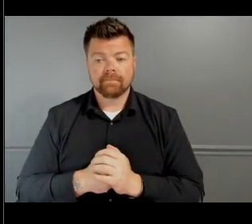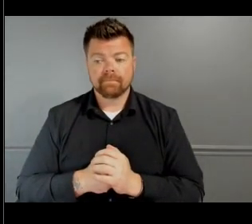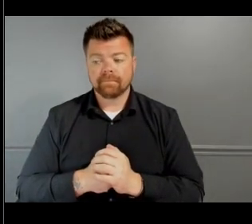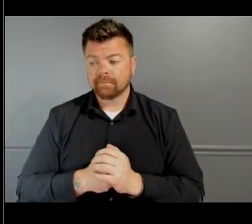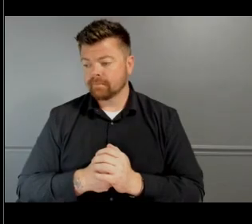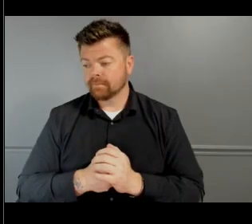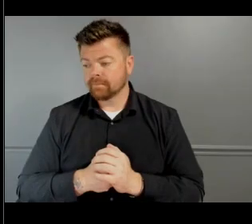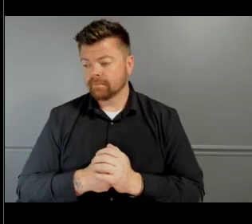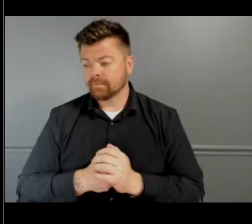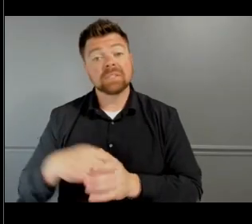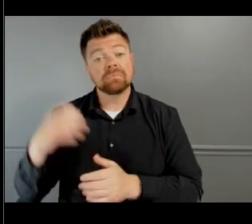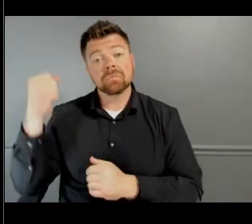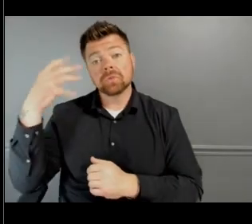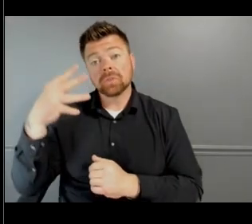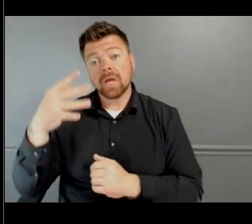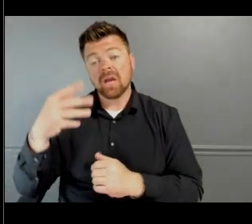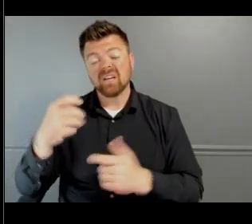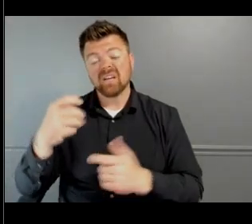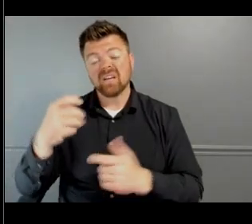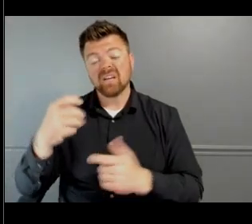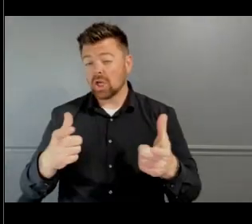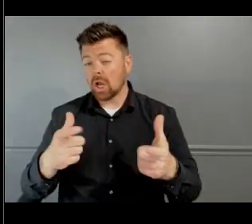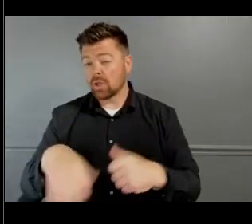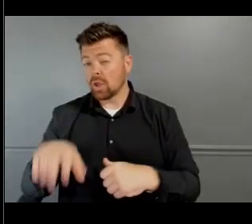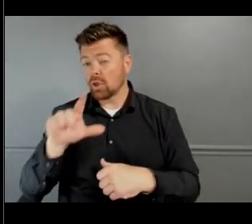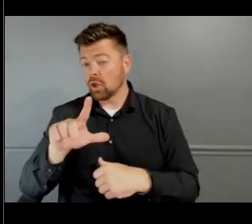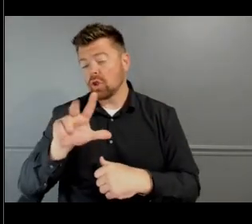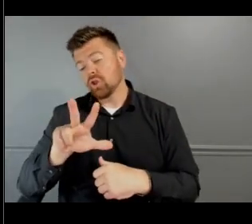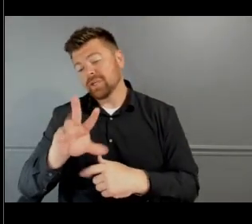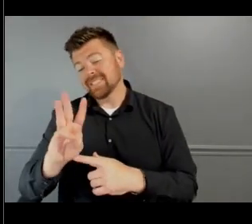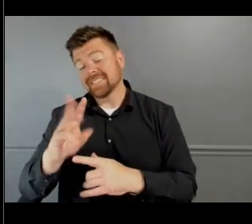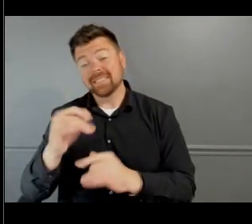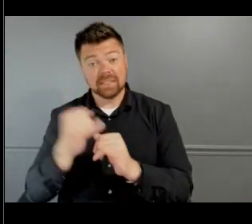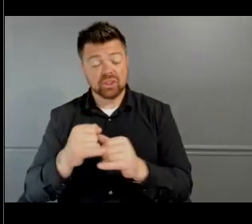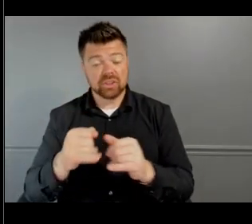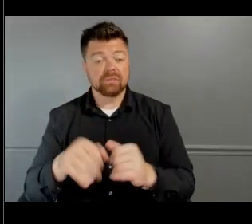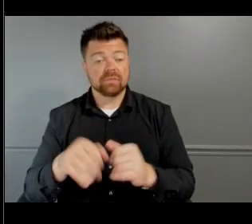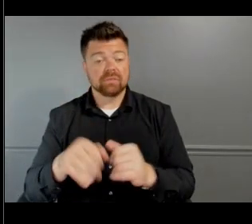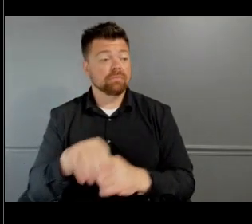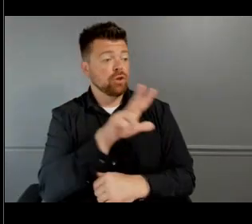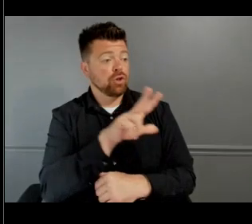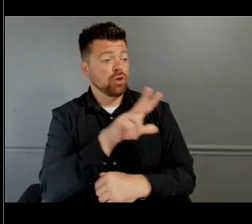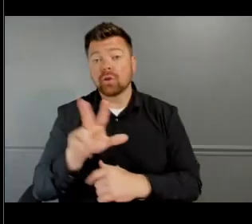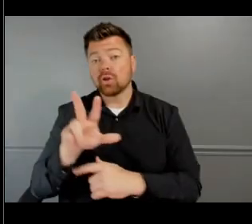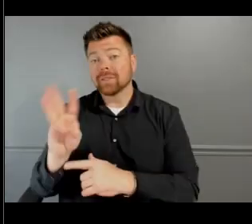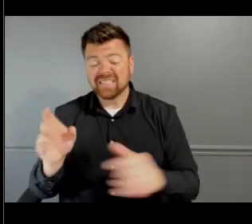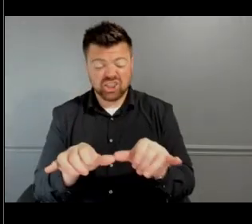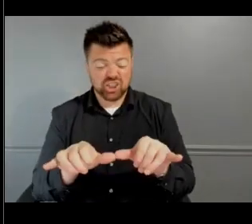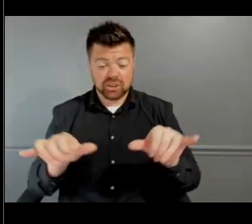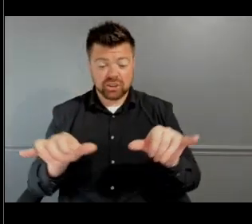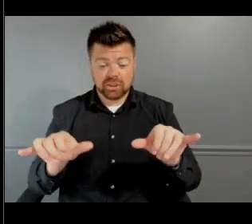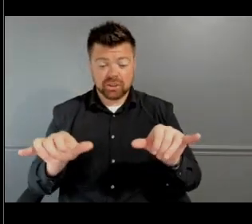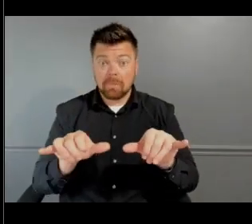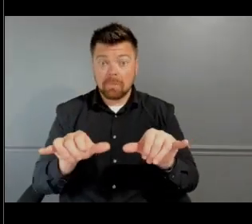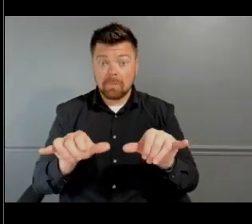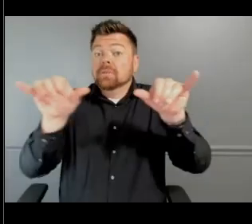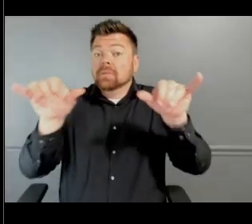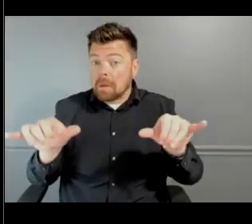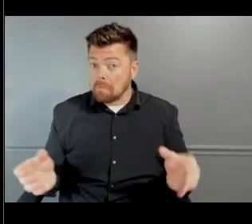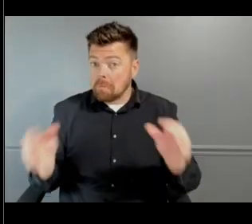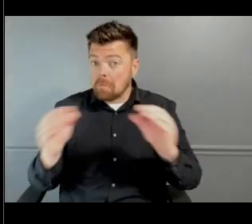For showers larger than 36 inches by 36 inches, reinforcing to